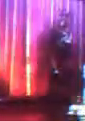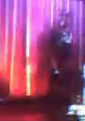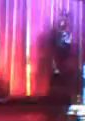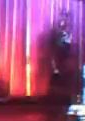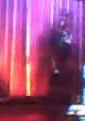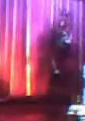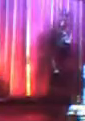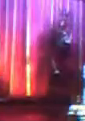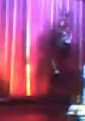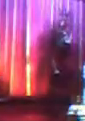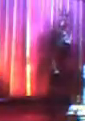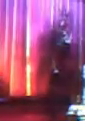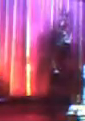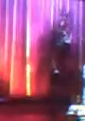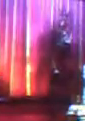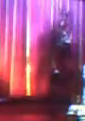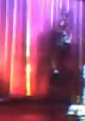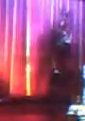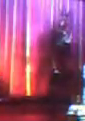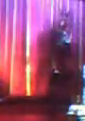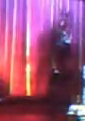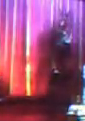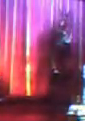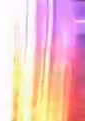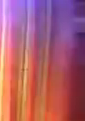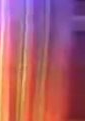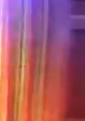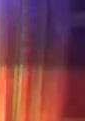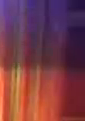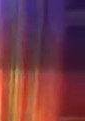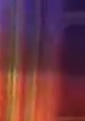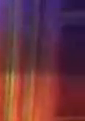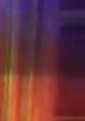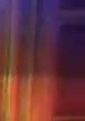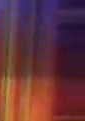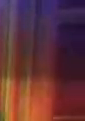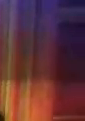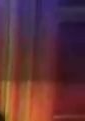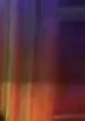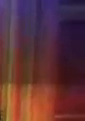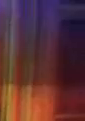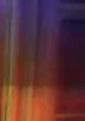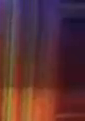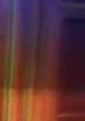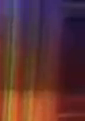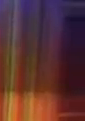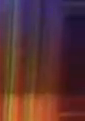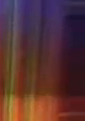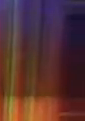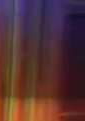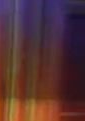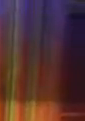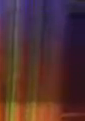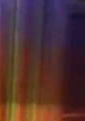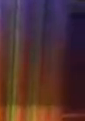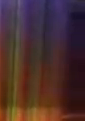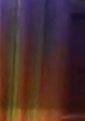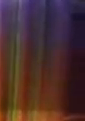the Honourable Member for Calgary East. Thank you, Mr. Speaker. Mr. Speaker, on behalf of the Government of Canada, I am